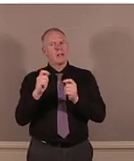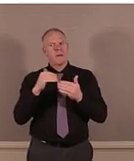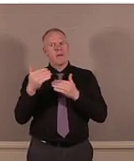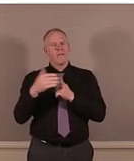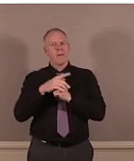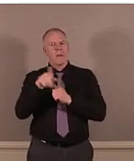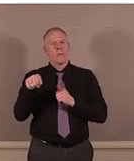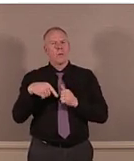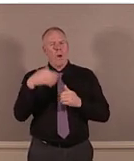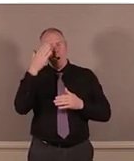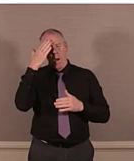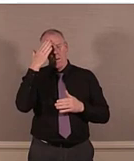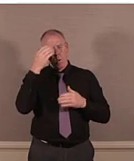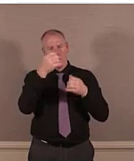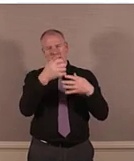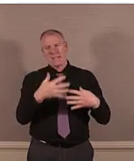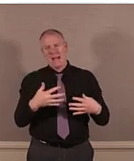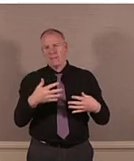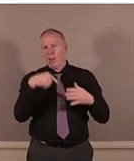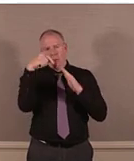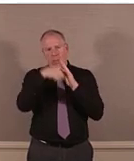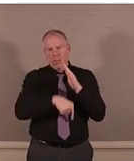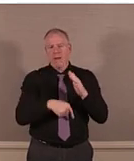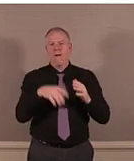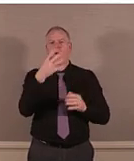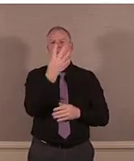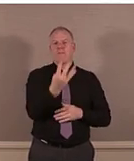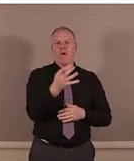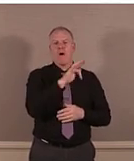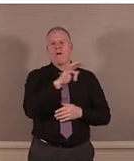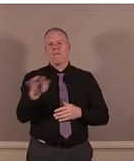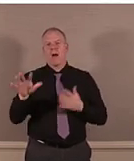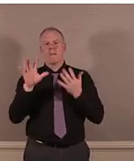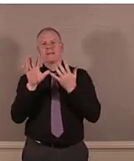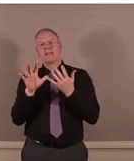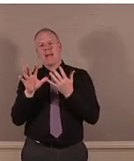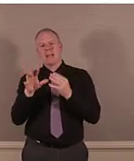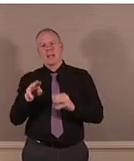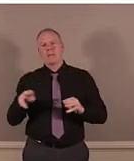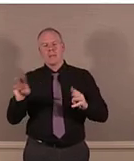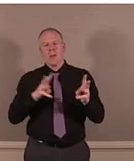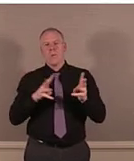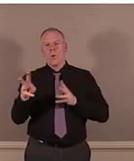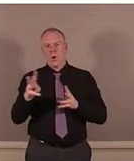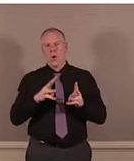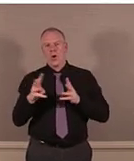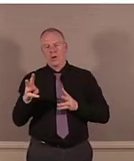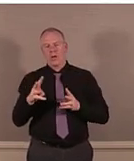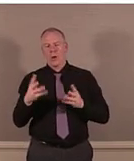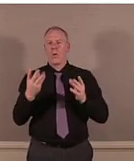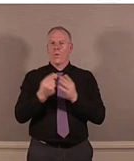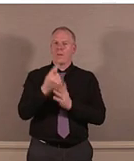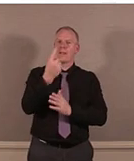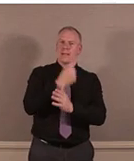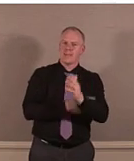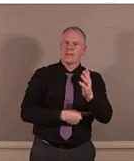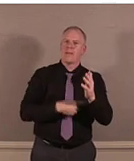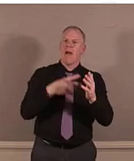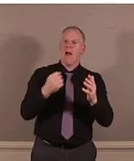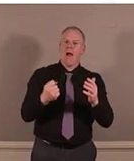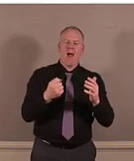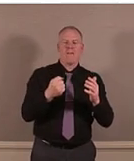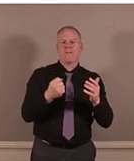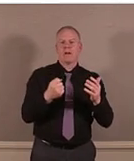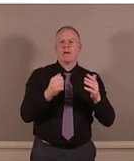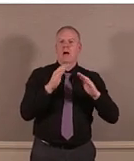the stats, and I'm not going to get into the stats today, that 4 out of 10 working individuals with disabilities in Ireland have only